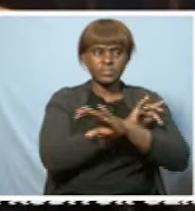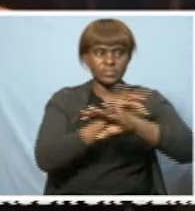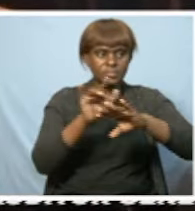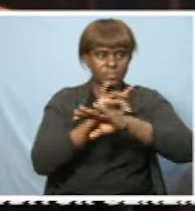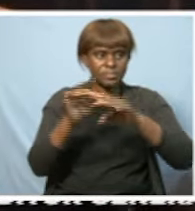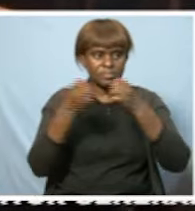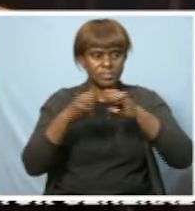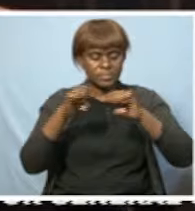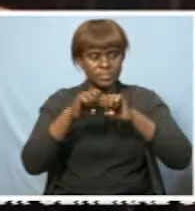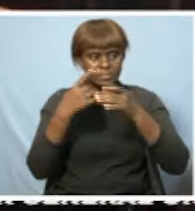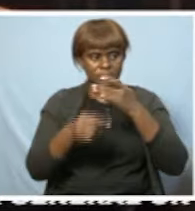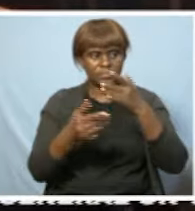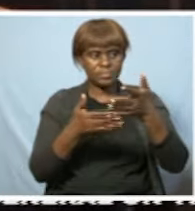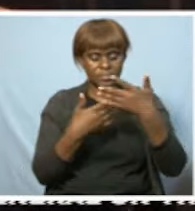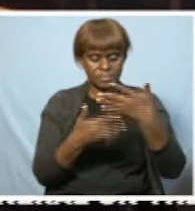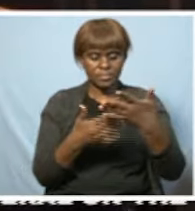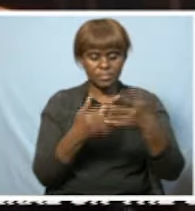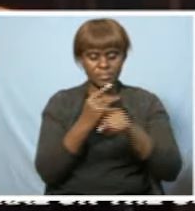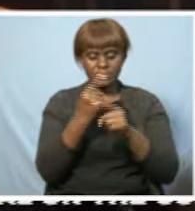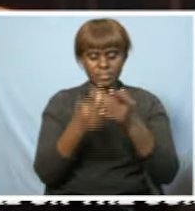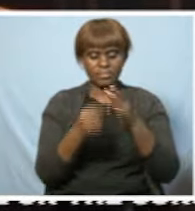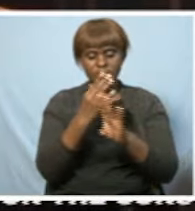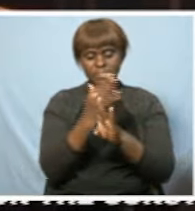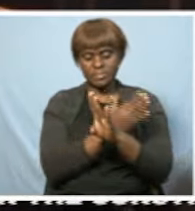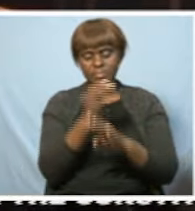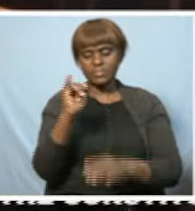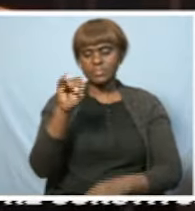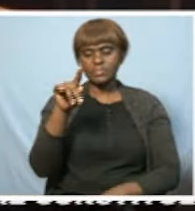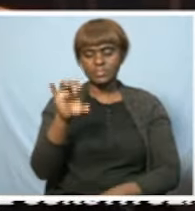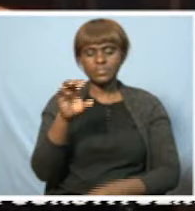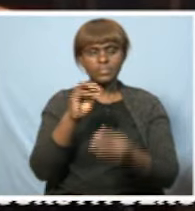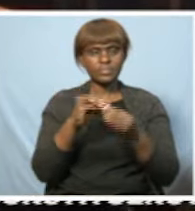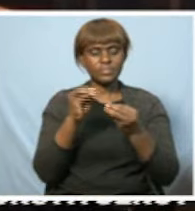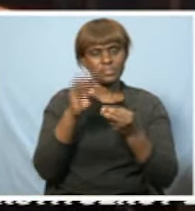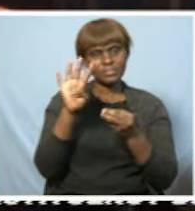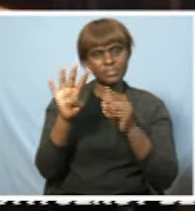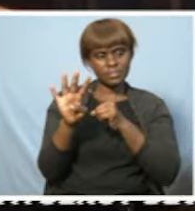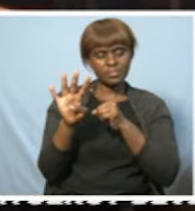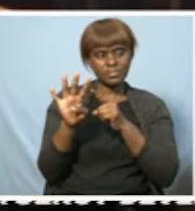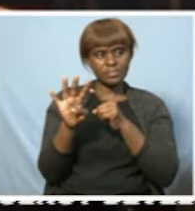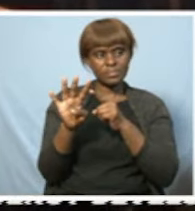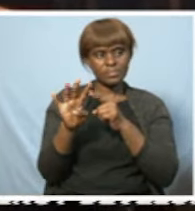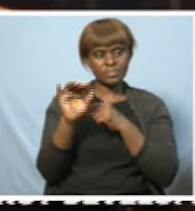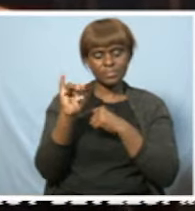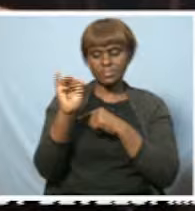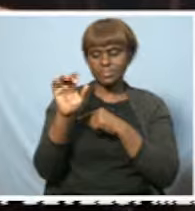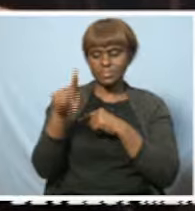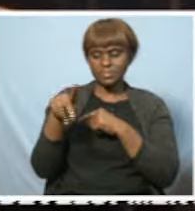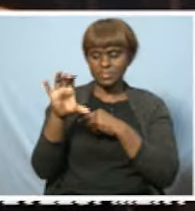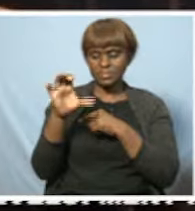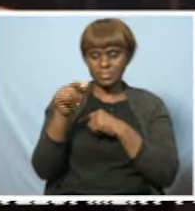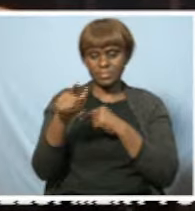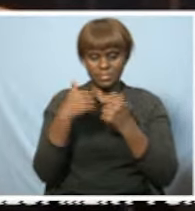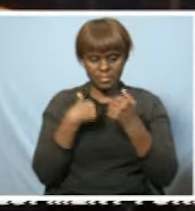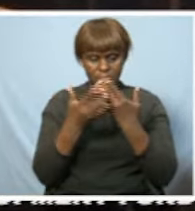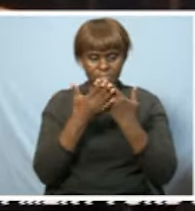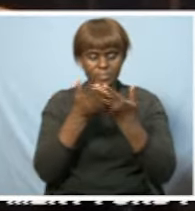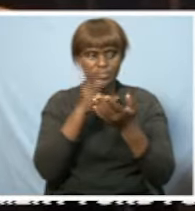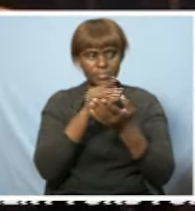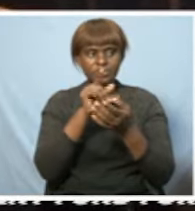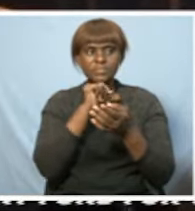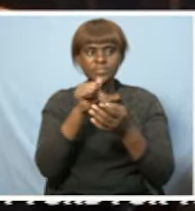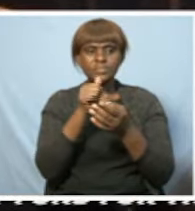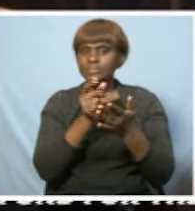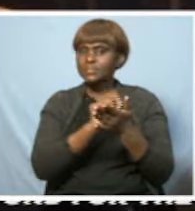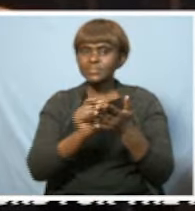a document just before the IPC number 4, this IPC that you have submitted here is not